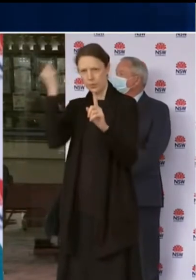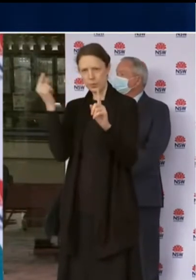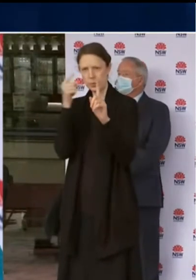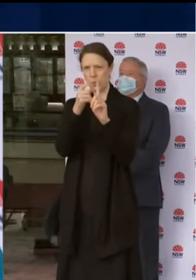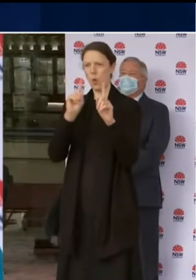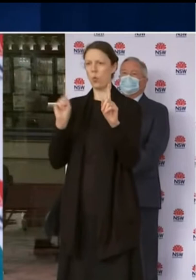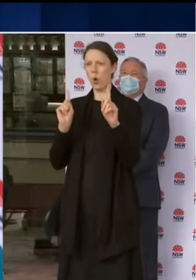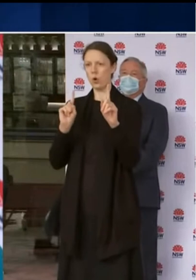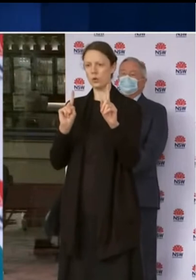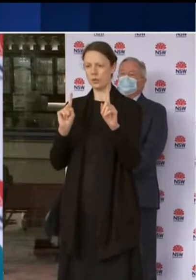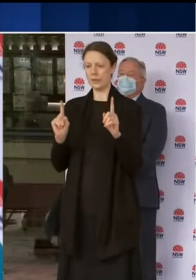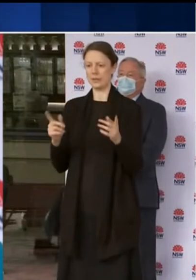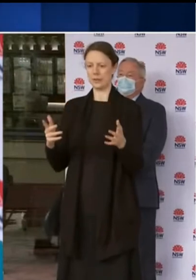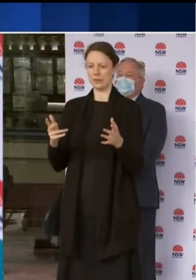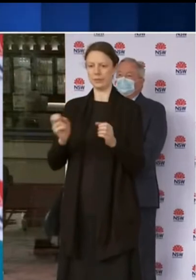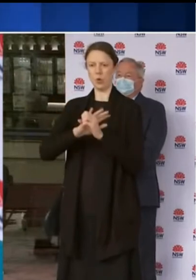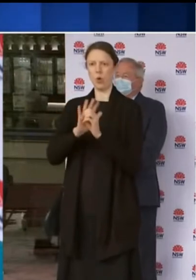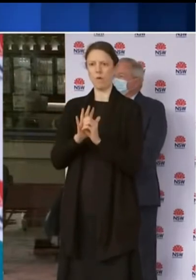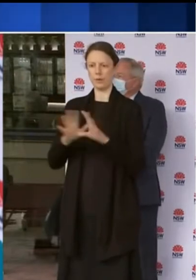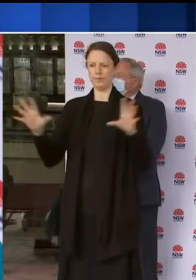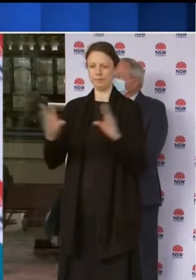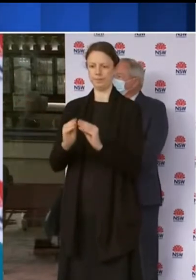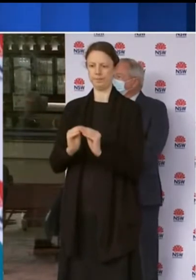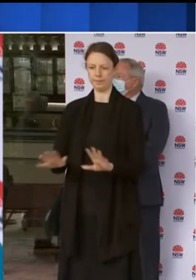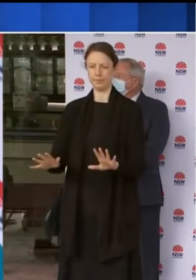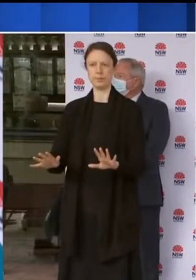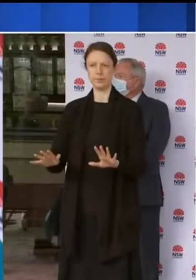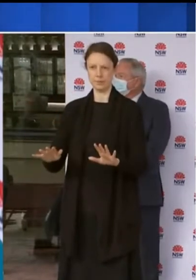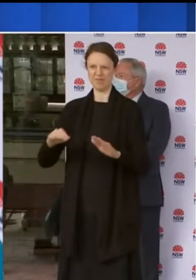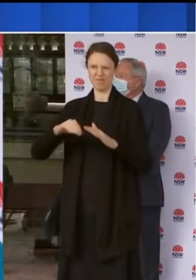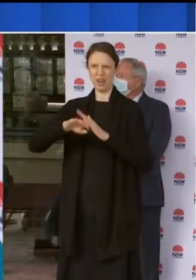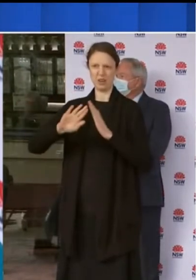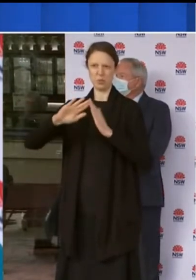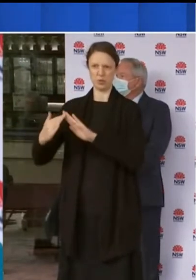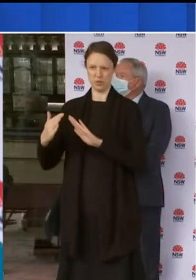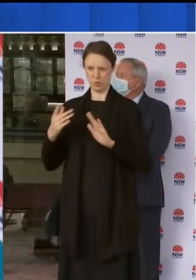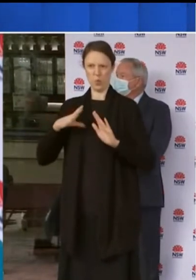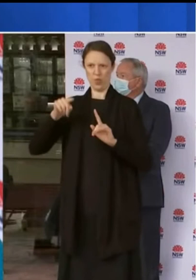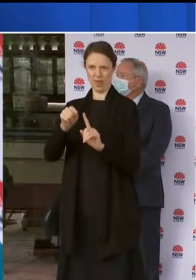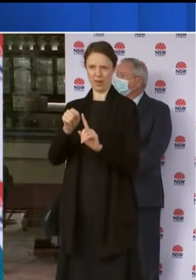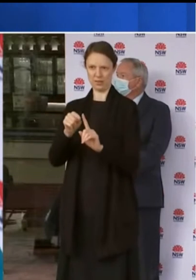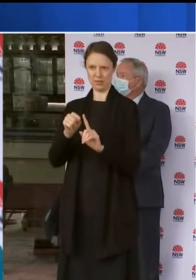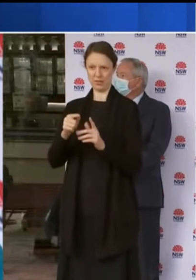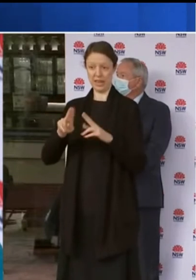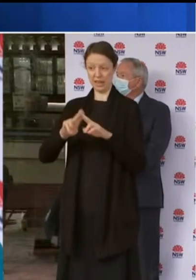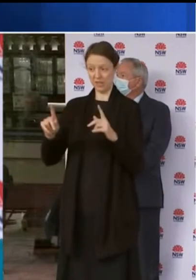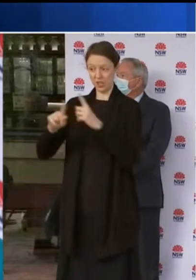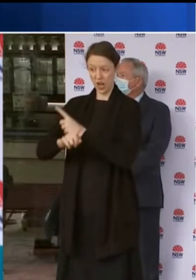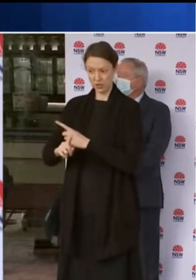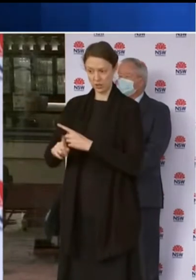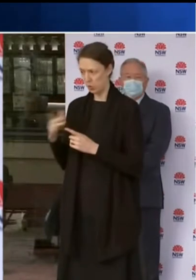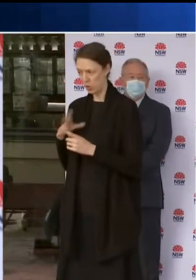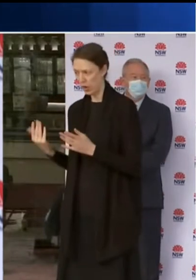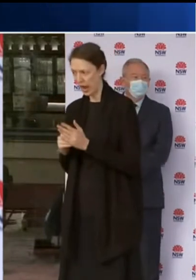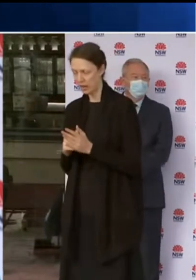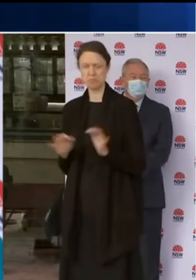community at the moment. Two weeks is about what's required. If that advice changes, of course, we'll provide that to the community. But at this stage, do you want